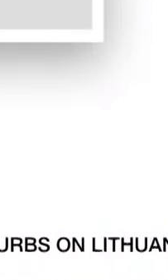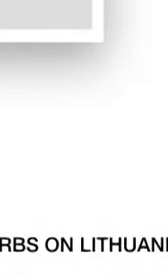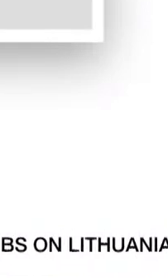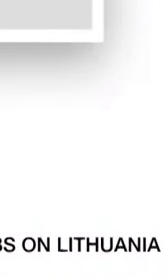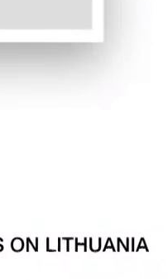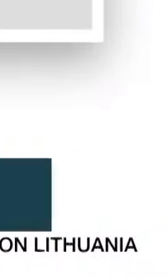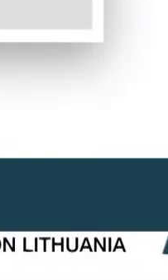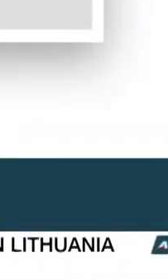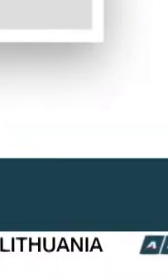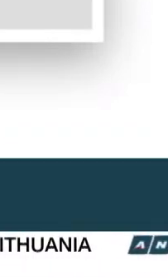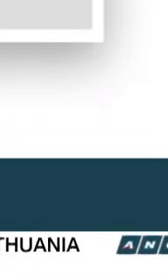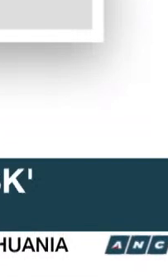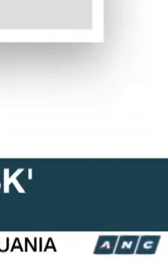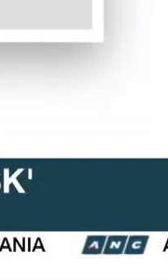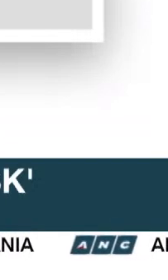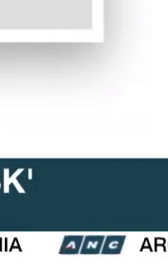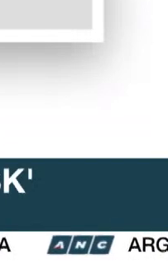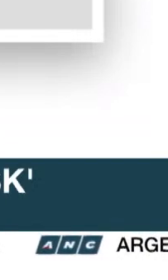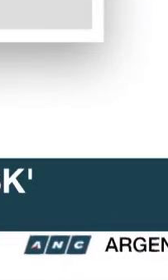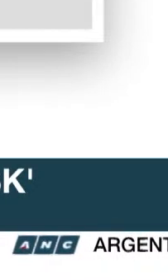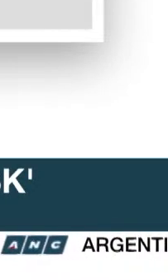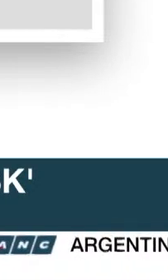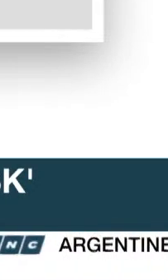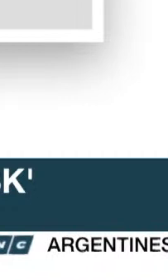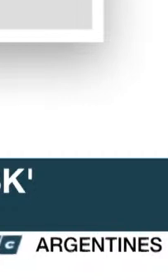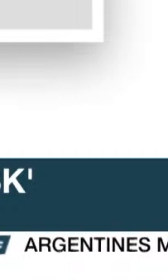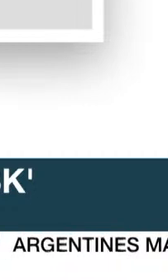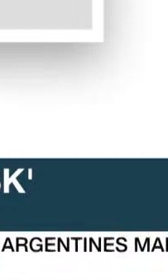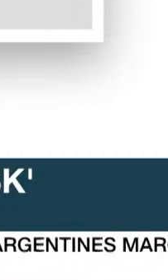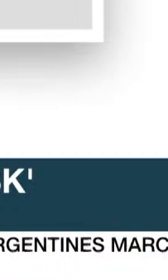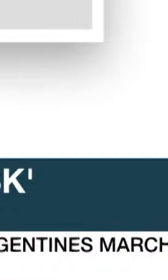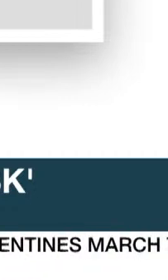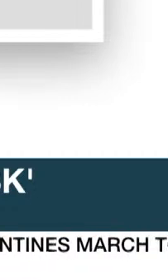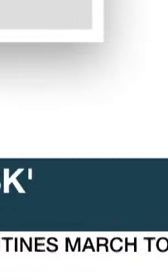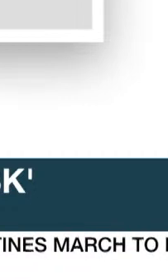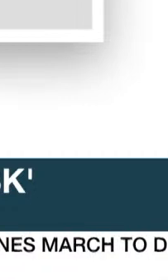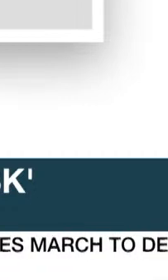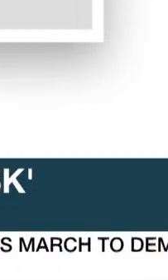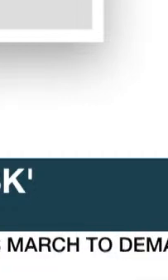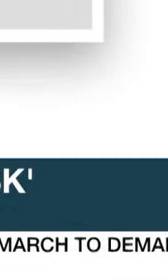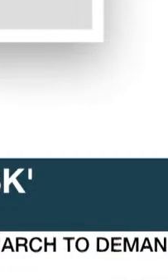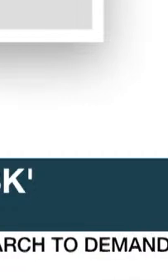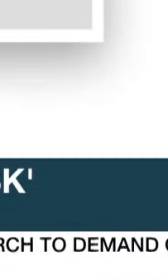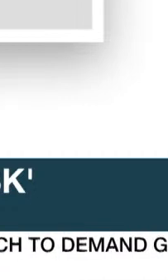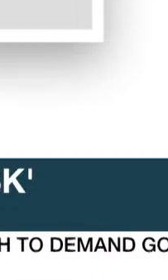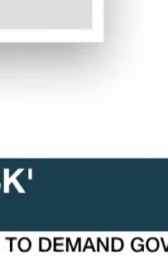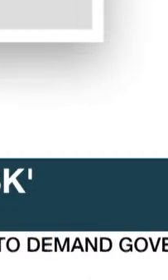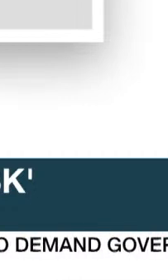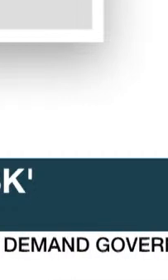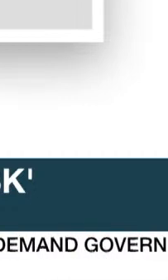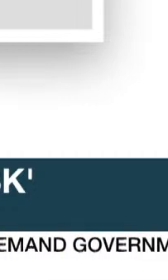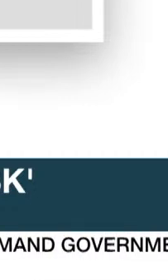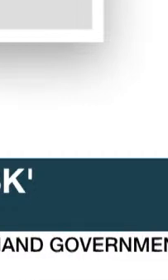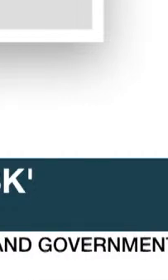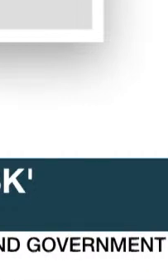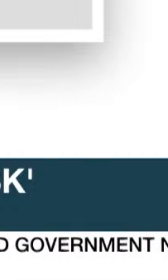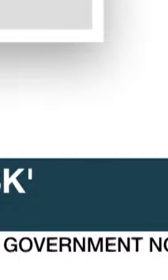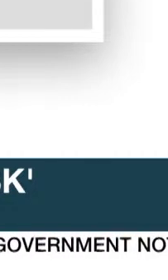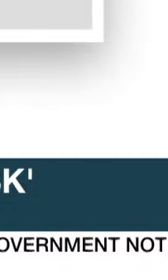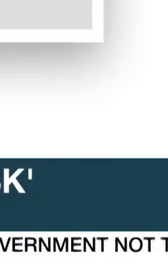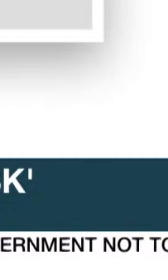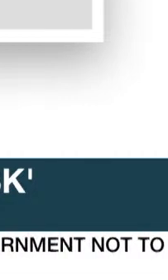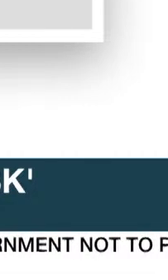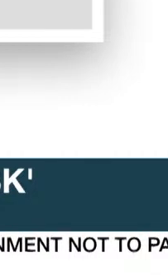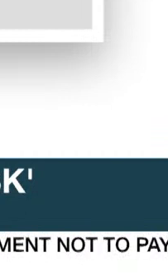Camiguin, Davao Occidental, Dinagat Islands, Tawi-Tawi, and Sulu. The new alert level will be in effect from Friday until